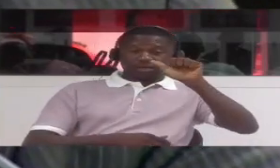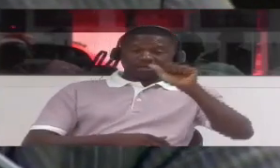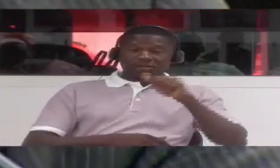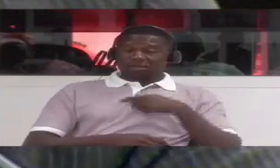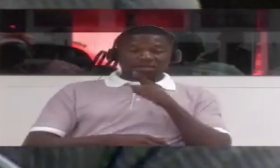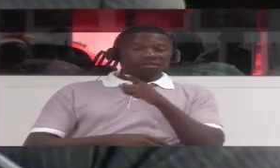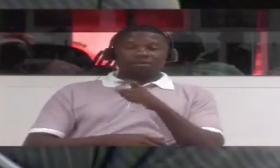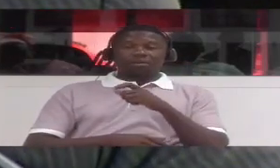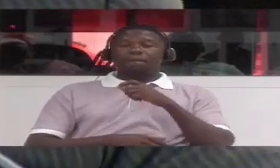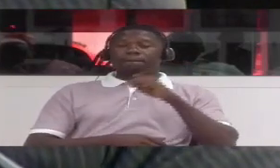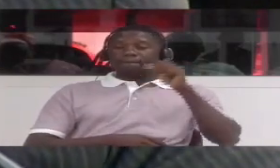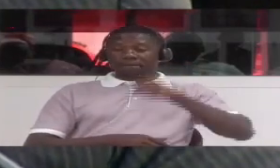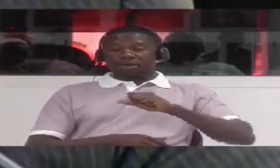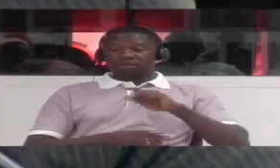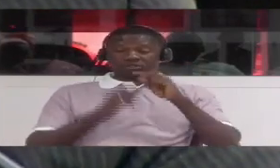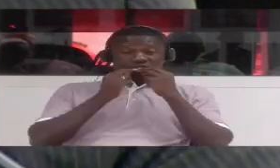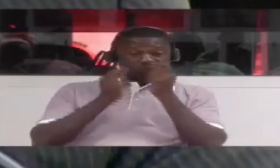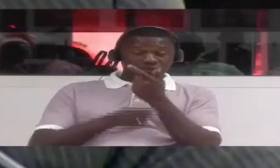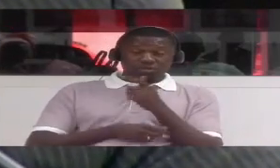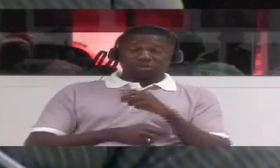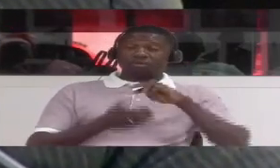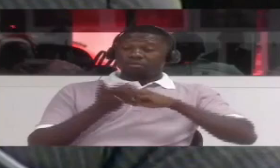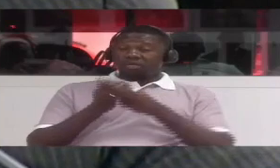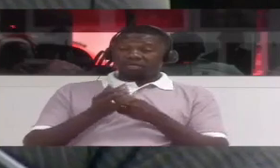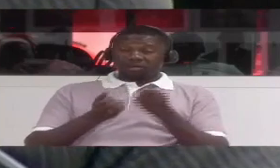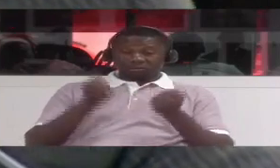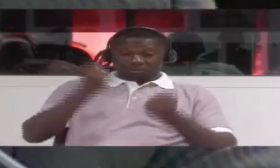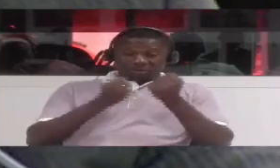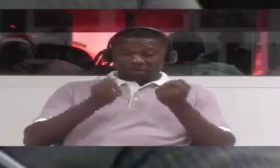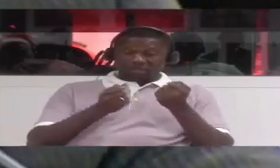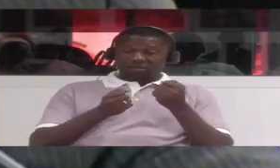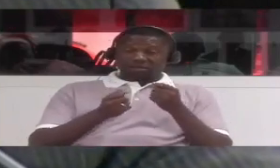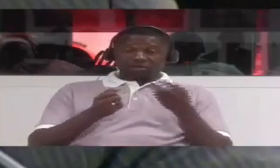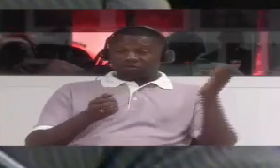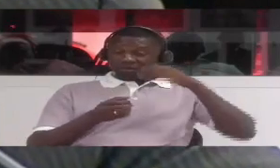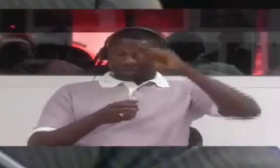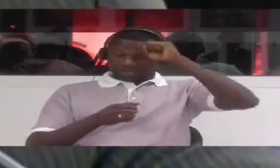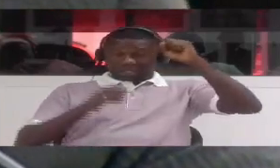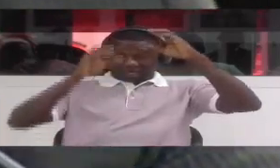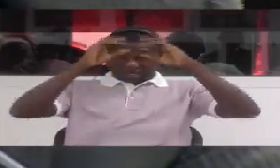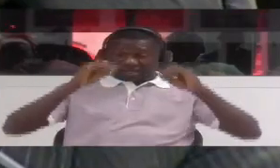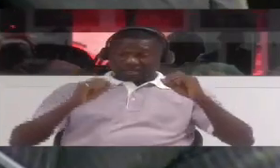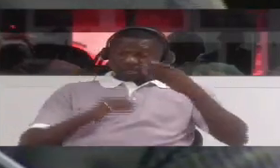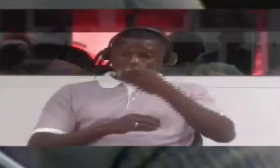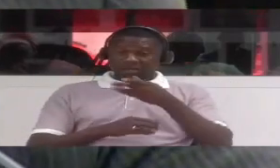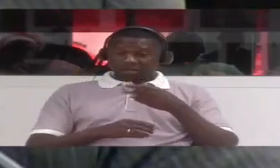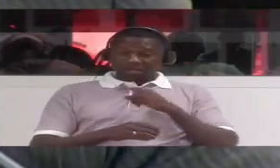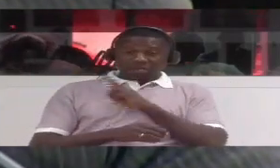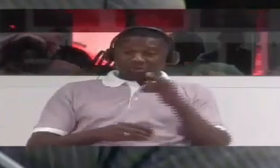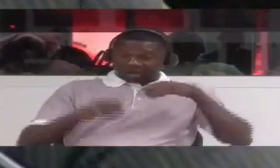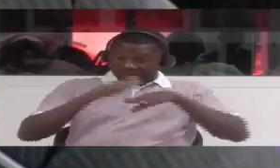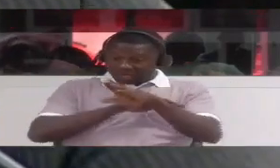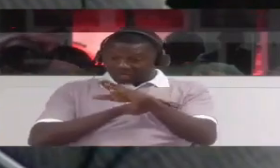bad news for that detainee. Meaning if the vehicles come from State House and did not enter, they just park and people come to pick that